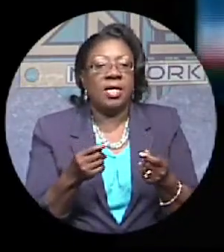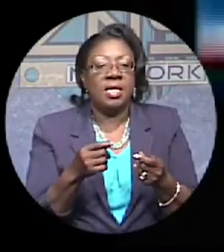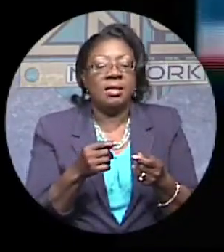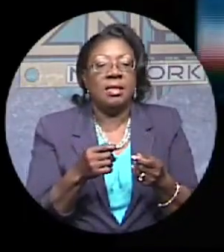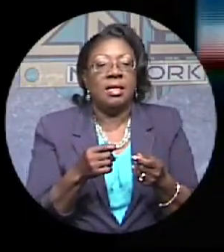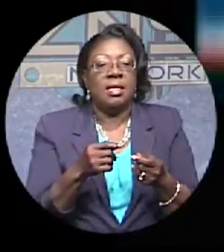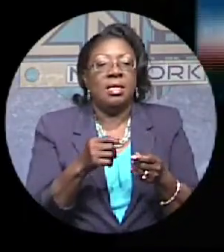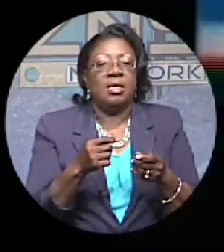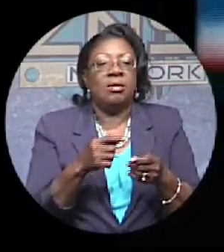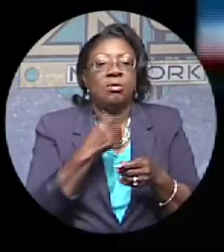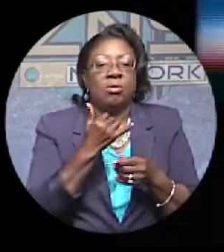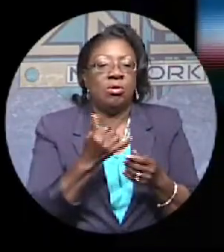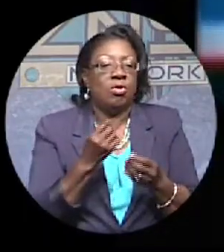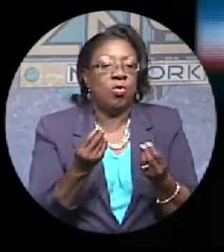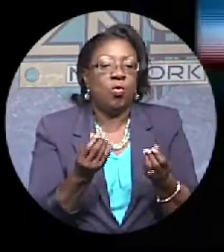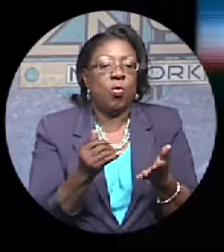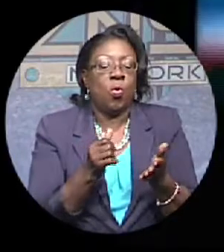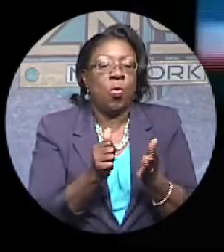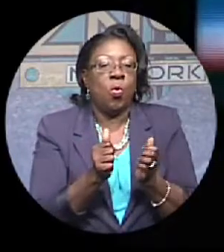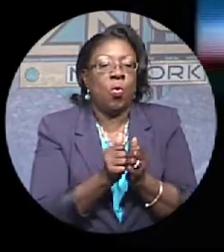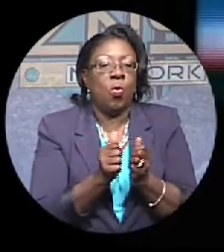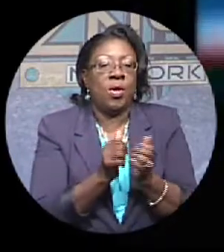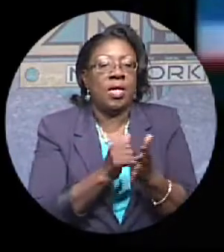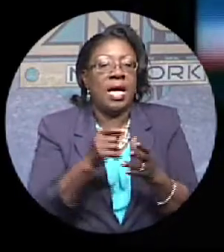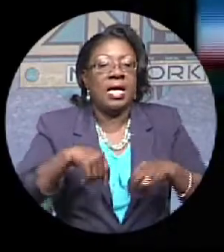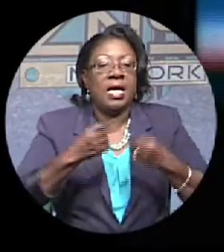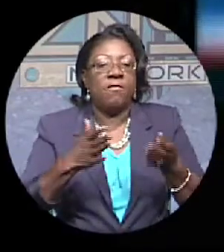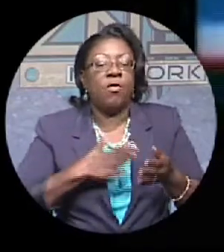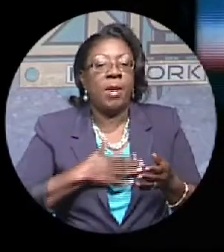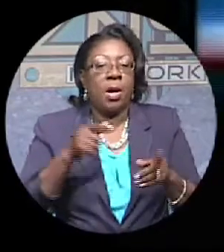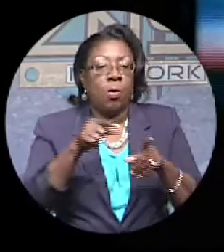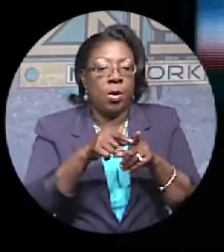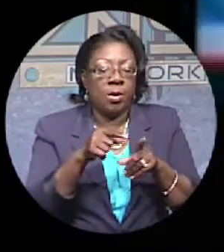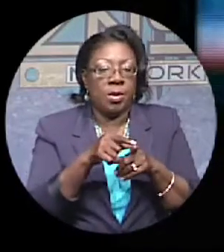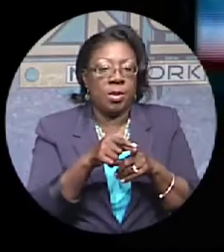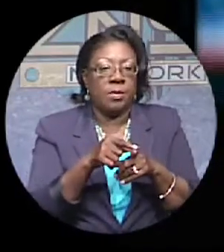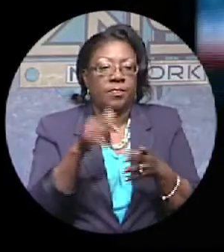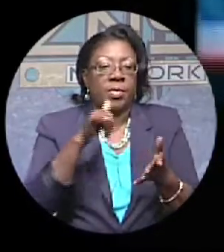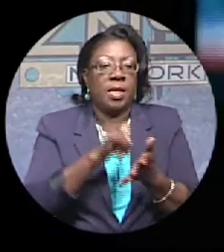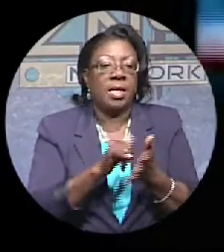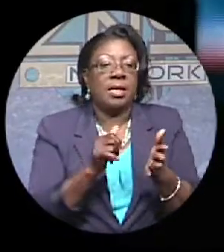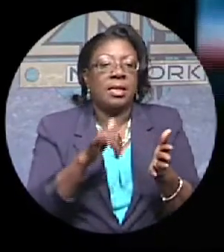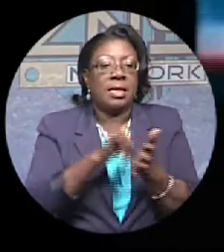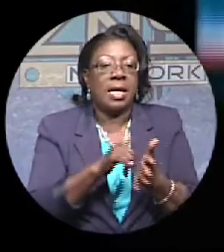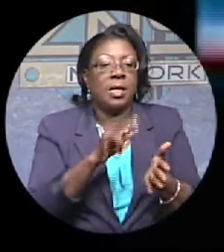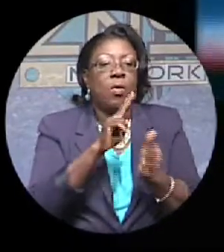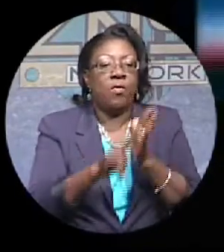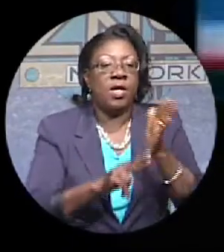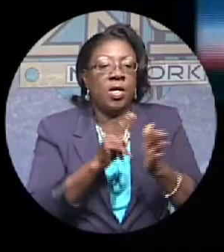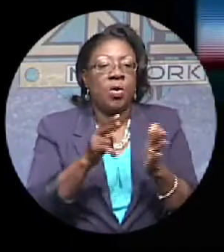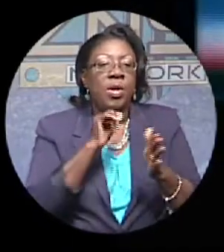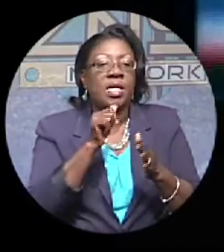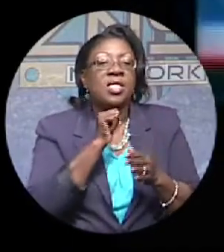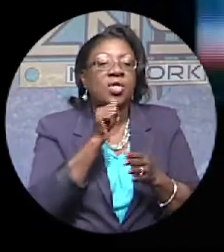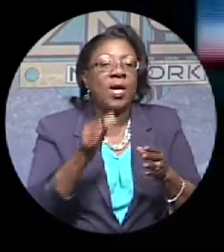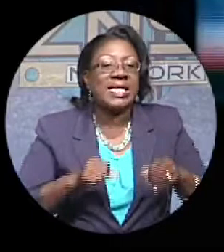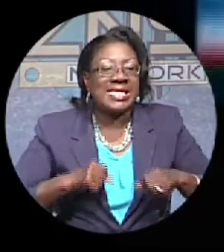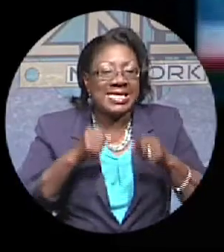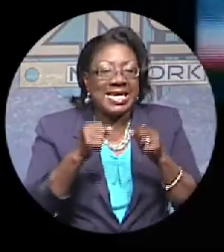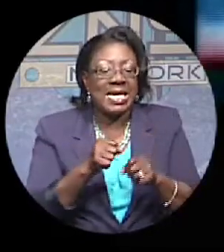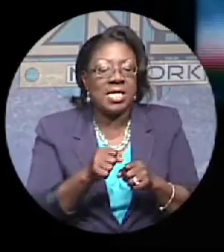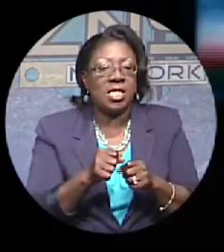and that we staged the video. I give you my word that video is not